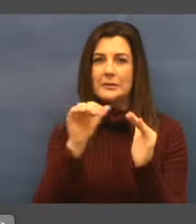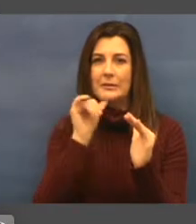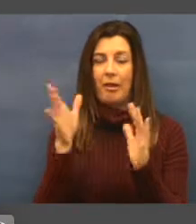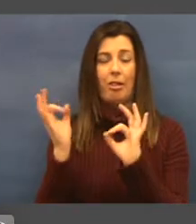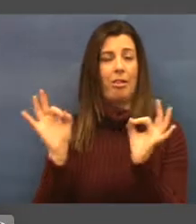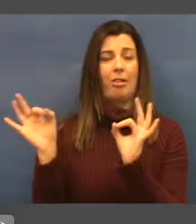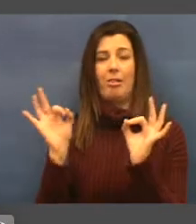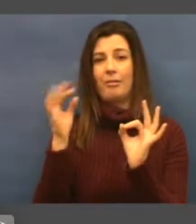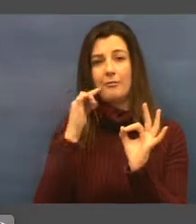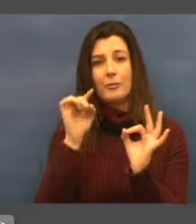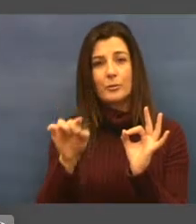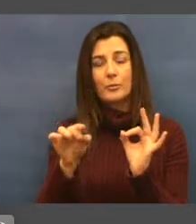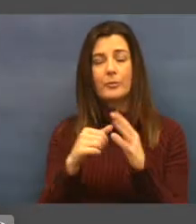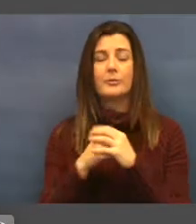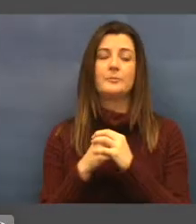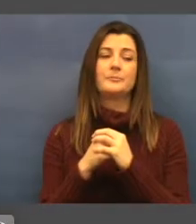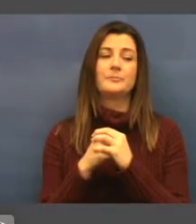for you.